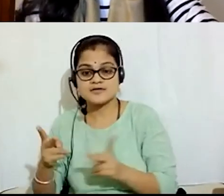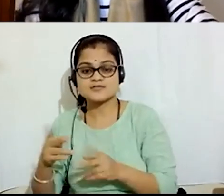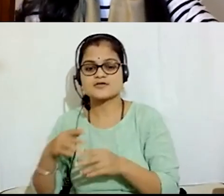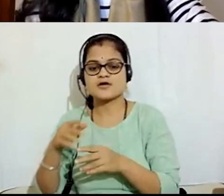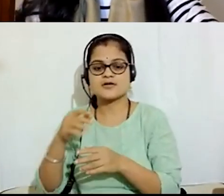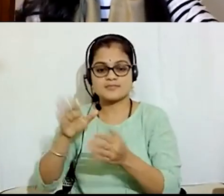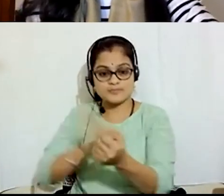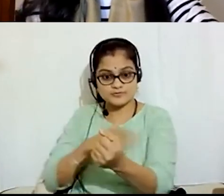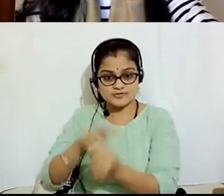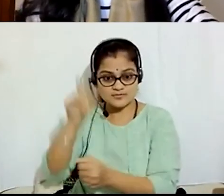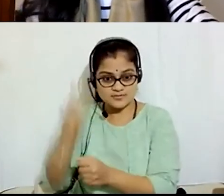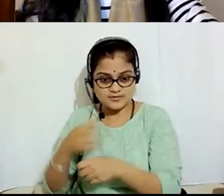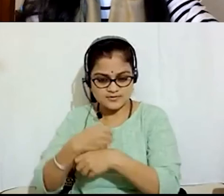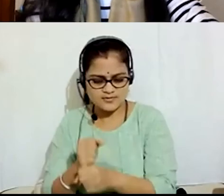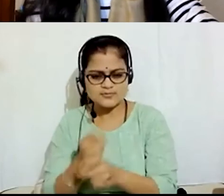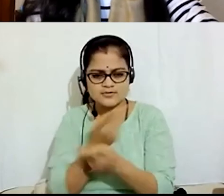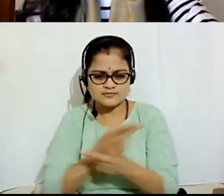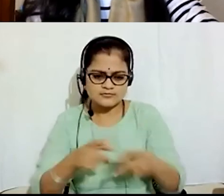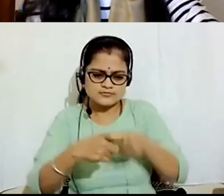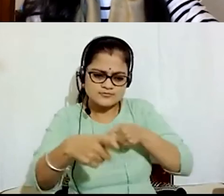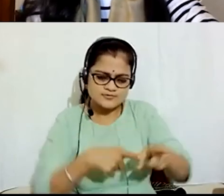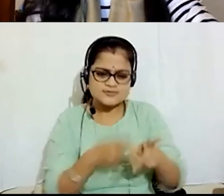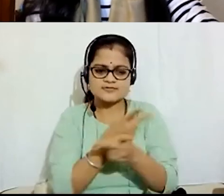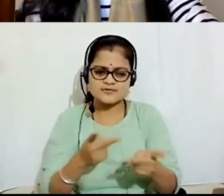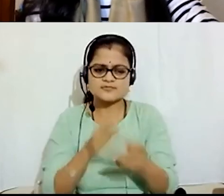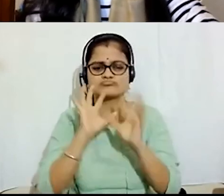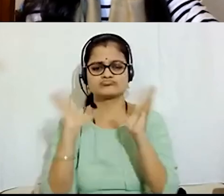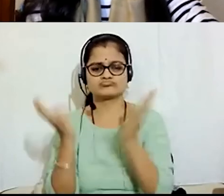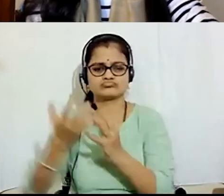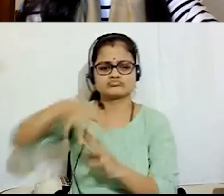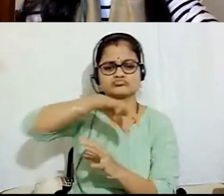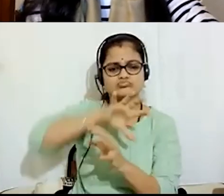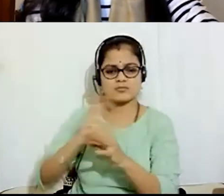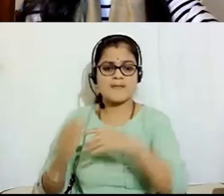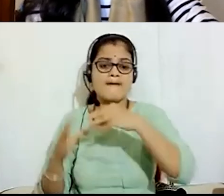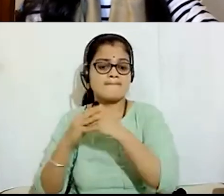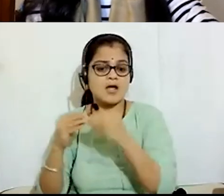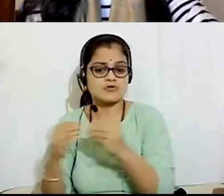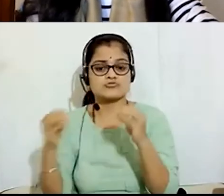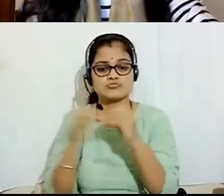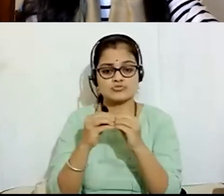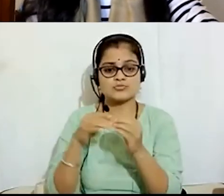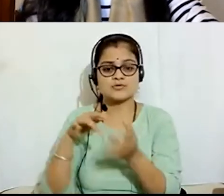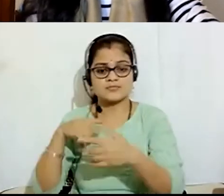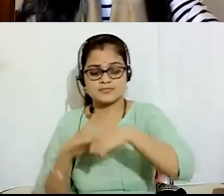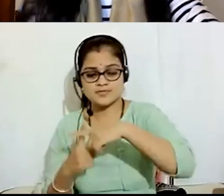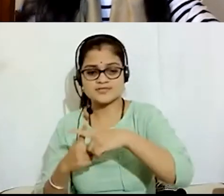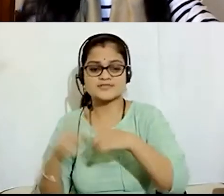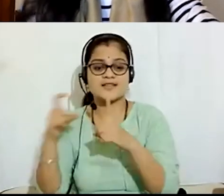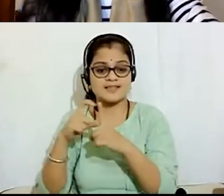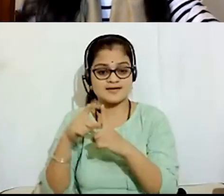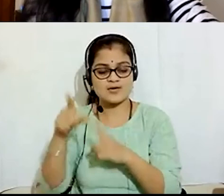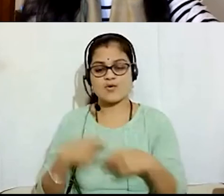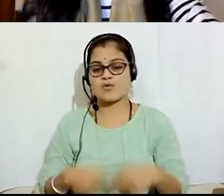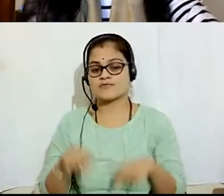composers, and sound designers from four metros in the country: Bengaluru, Mumbai, Kolkata, and Delhi, hoping